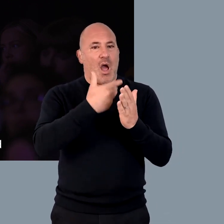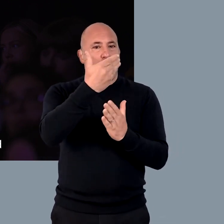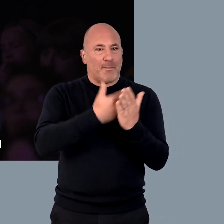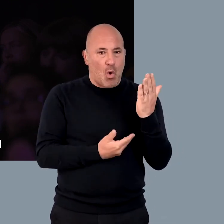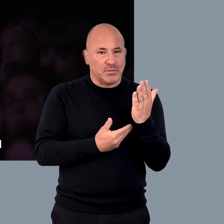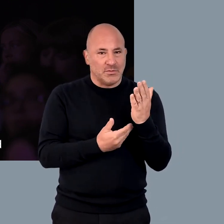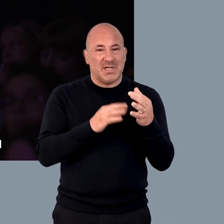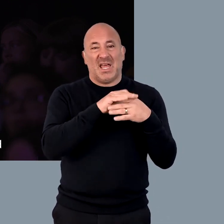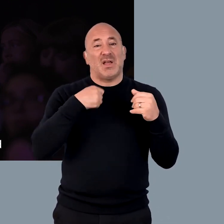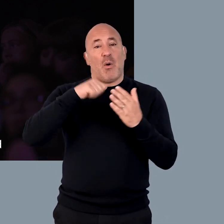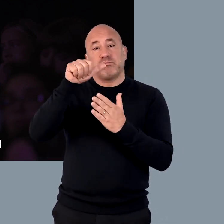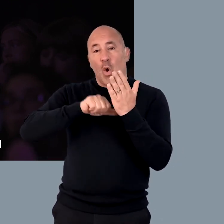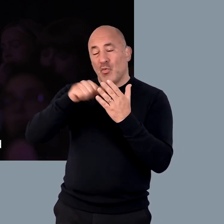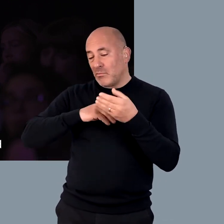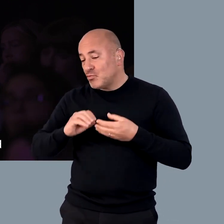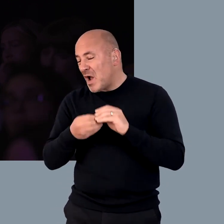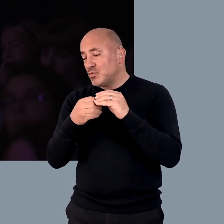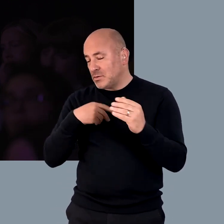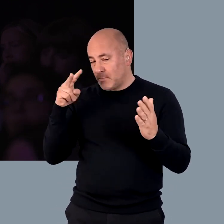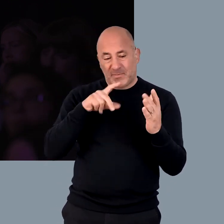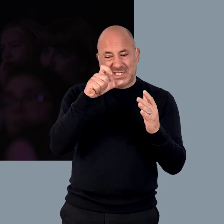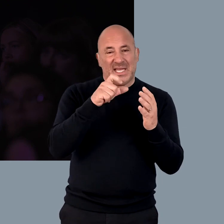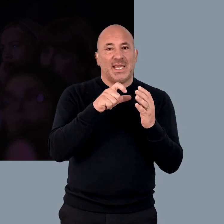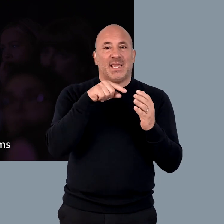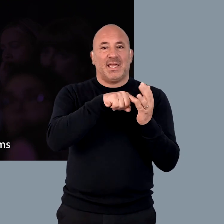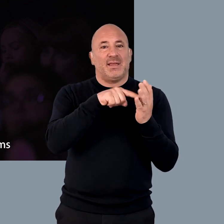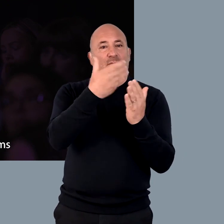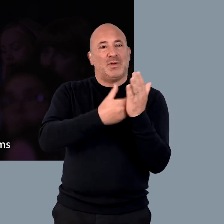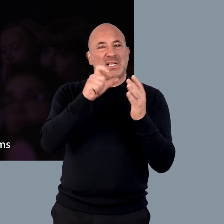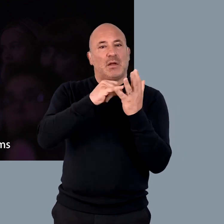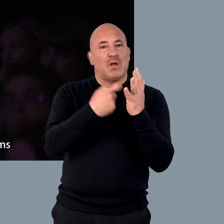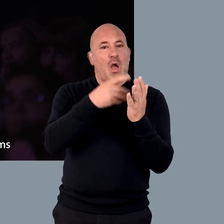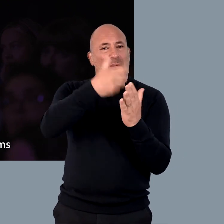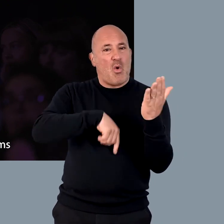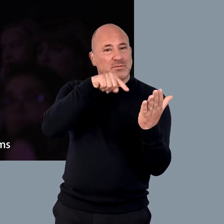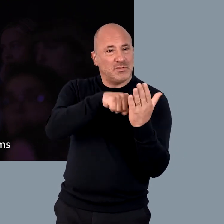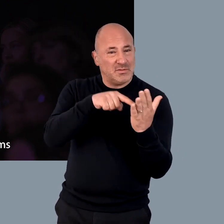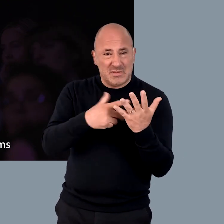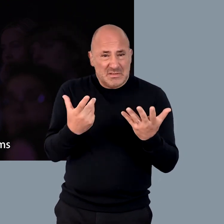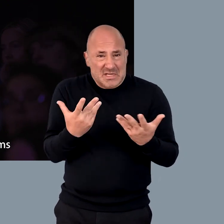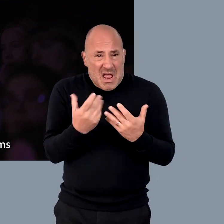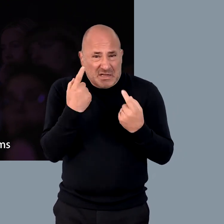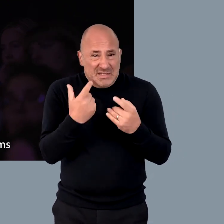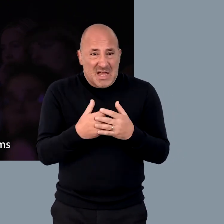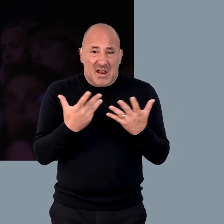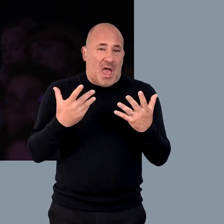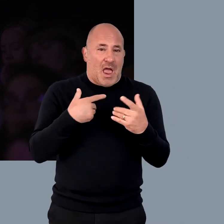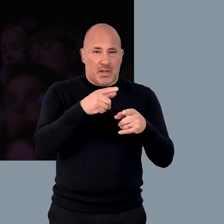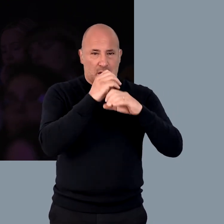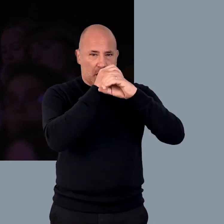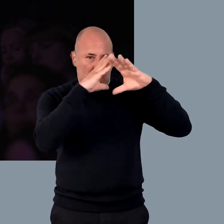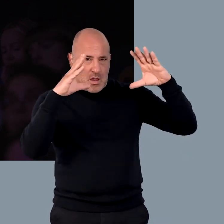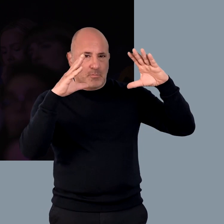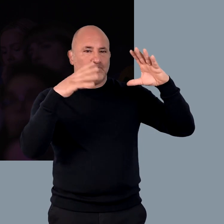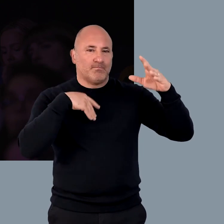can do to really be climate conscious and build it into their CSR report when they're looking at programs and things